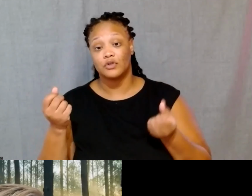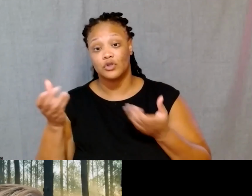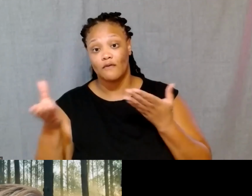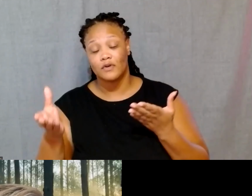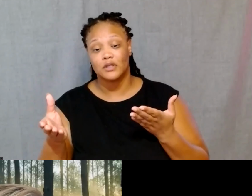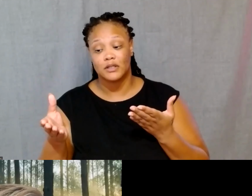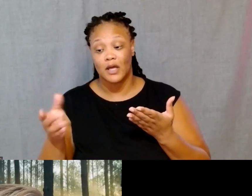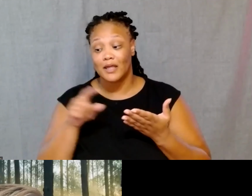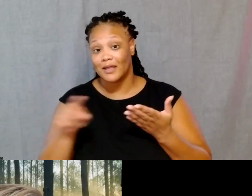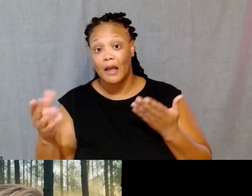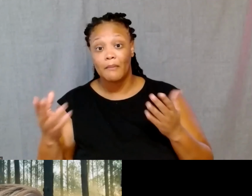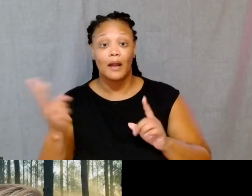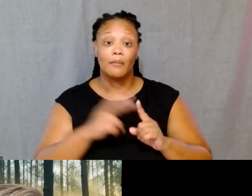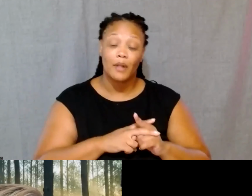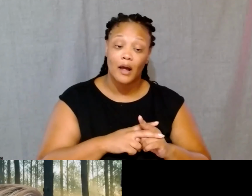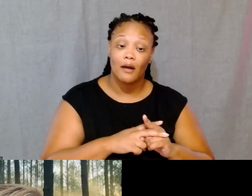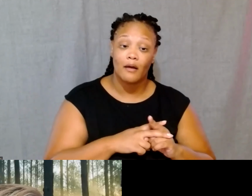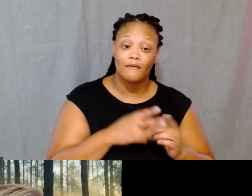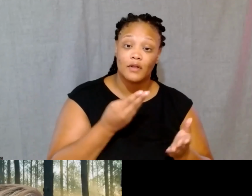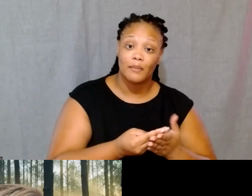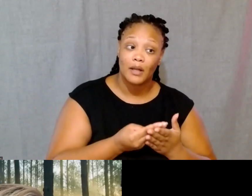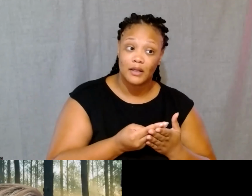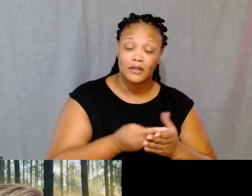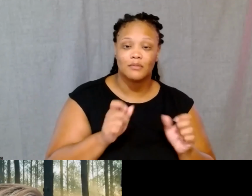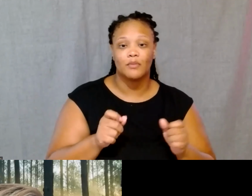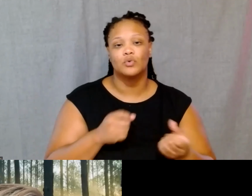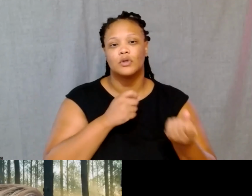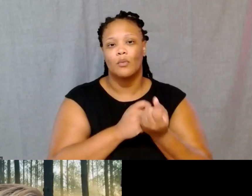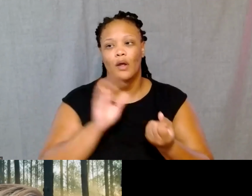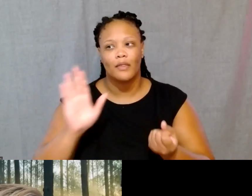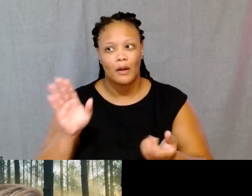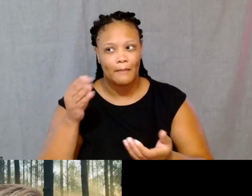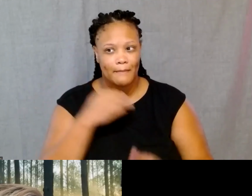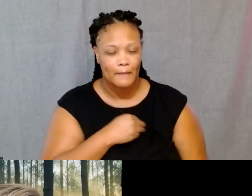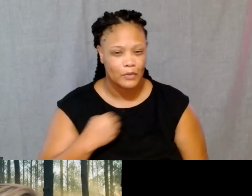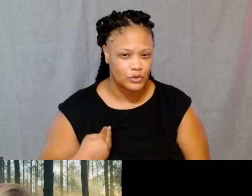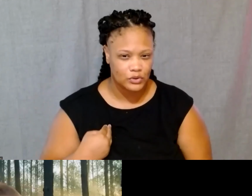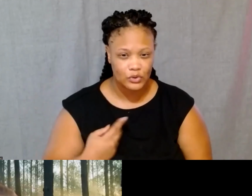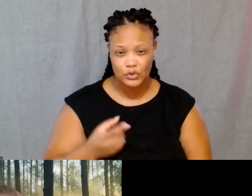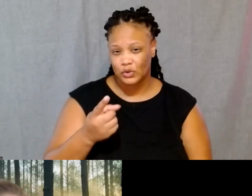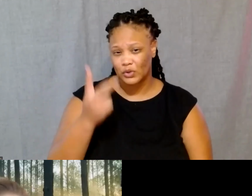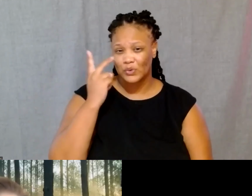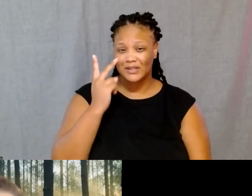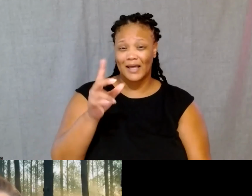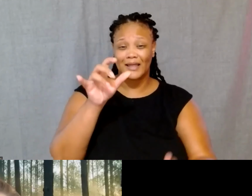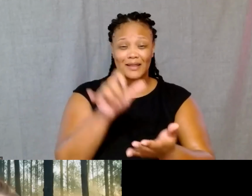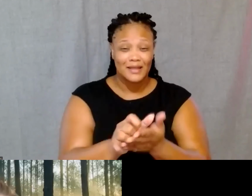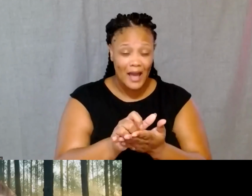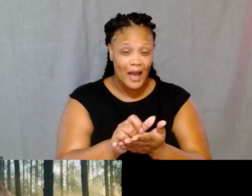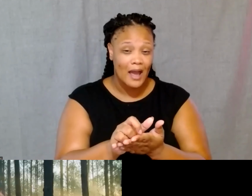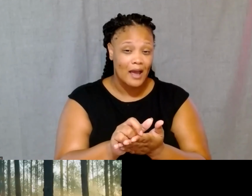for cited PATH funding to be able to support their members. Do you see that being a possible use of the cited